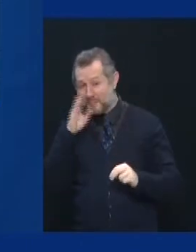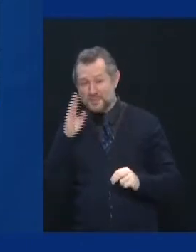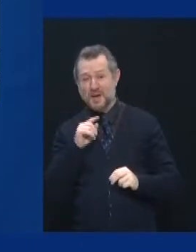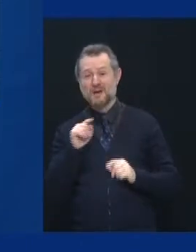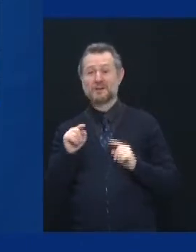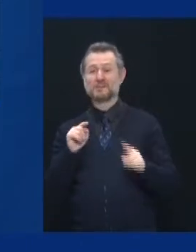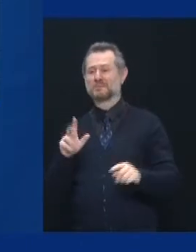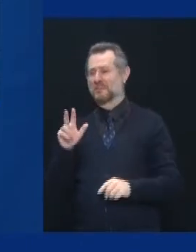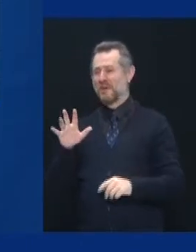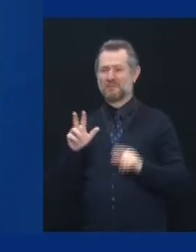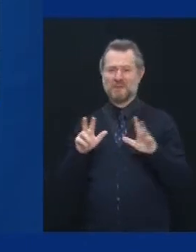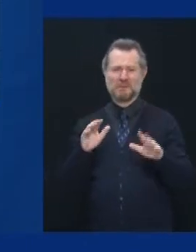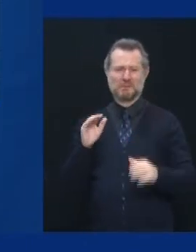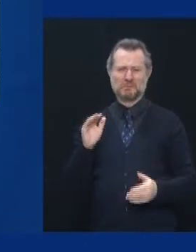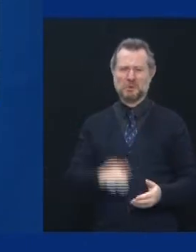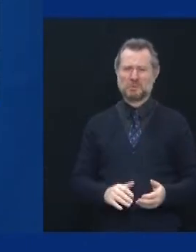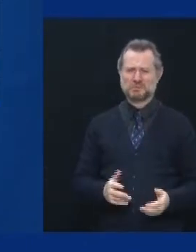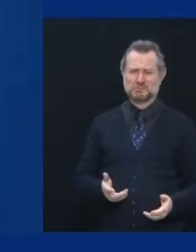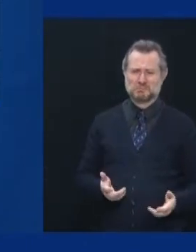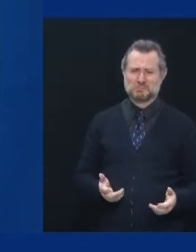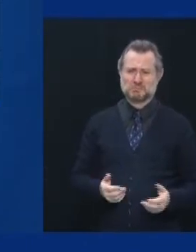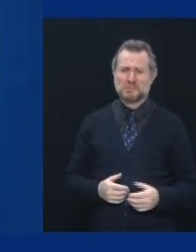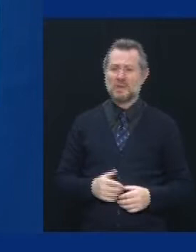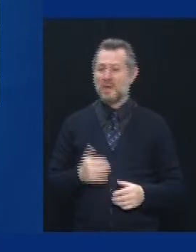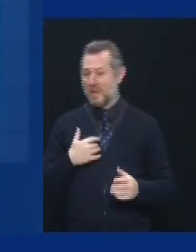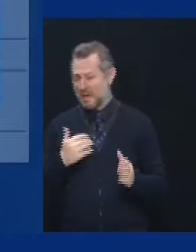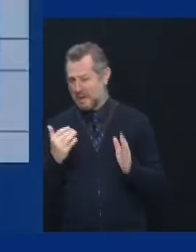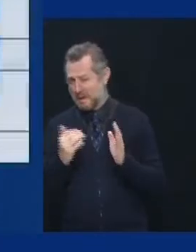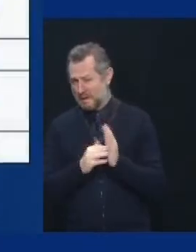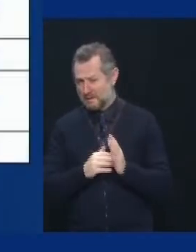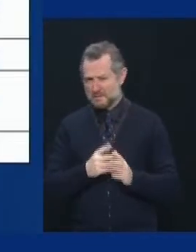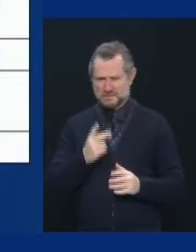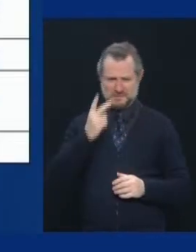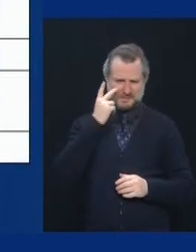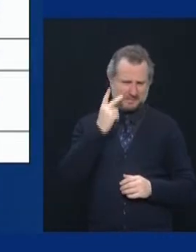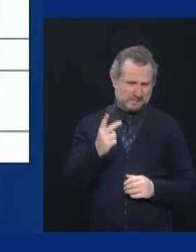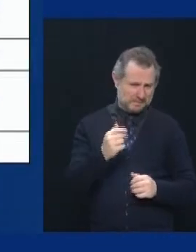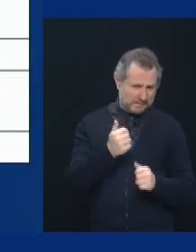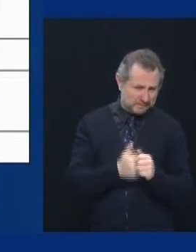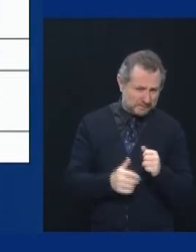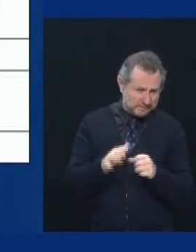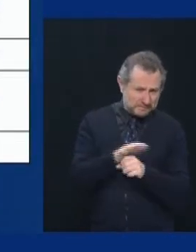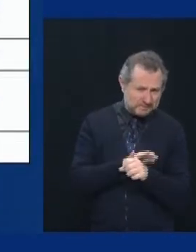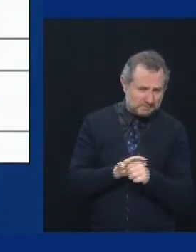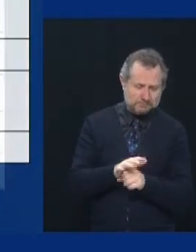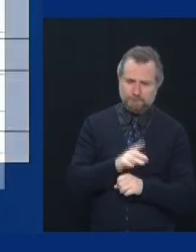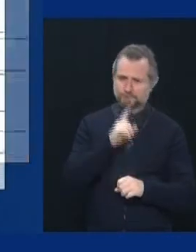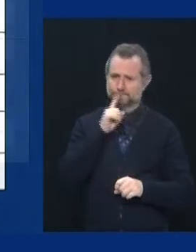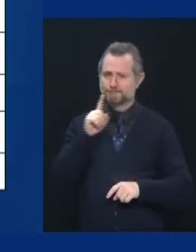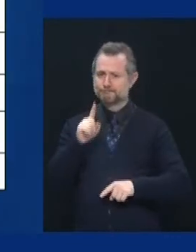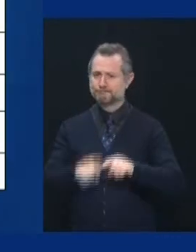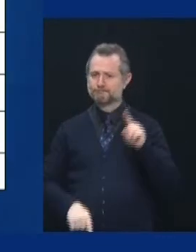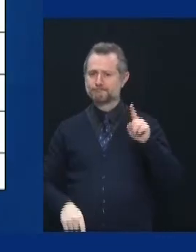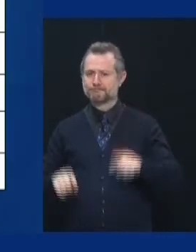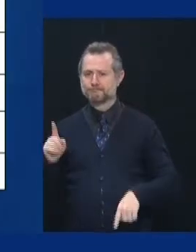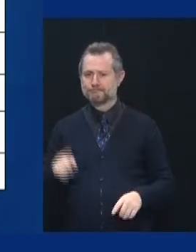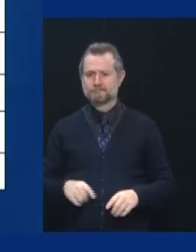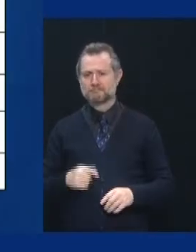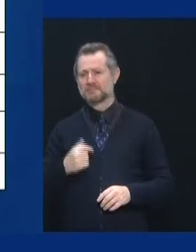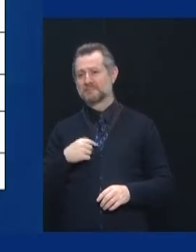So again, you see the disparity and the differential. North Country 79 to